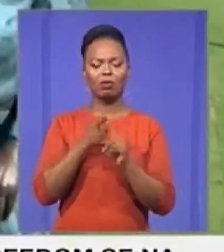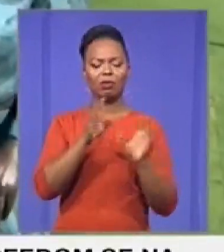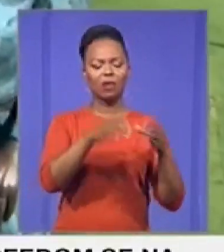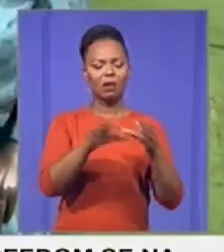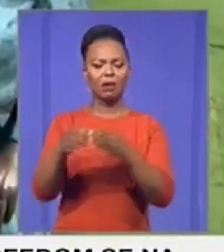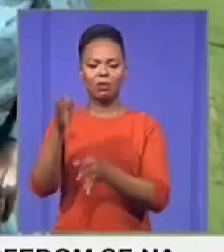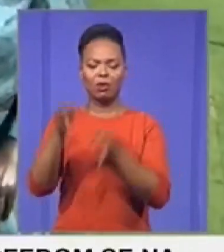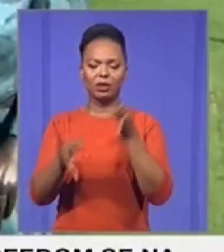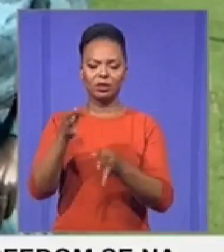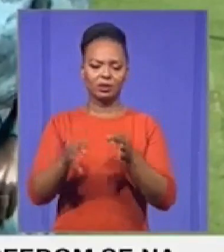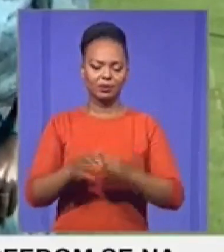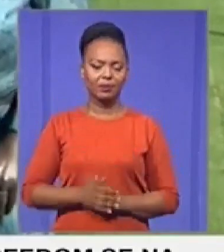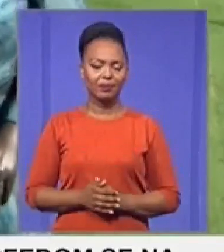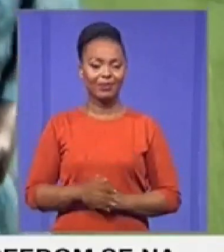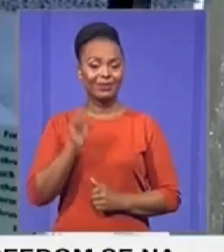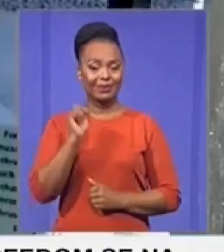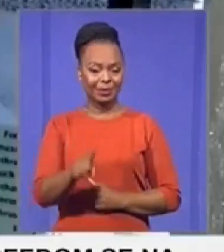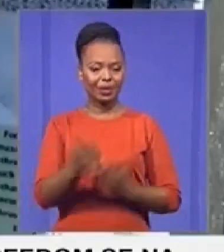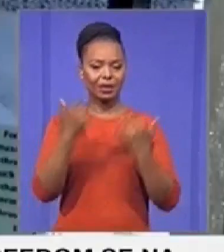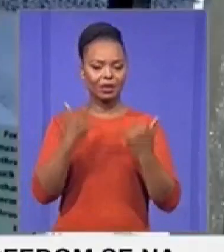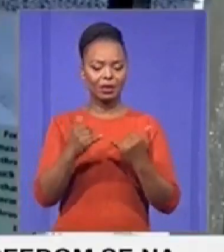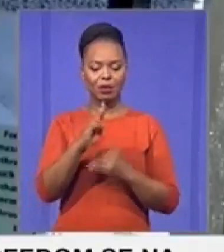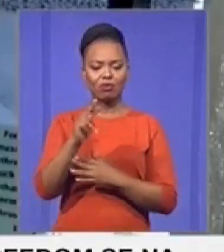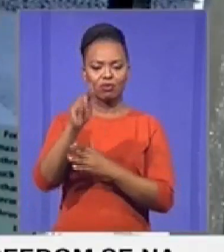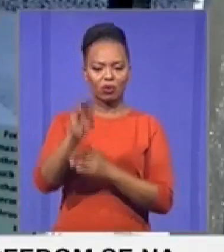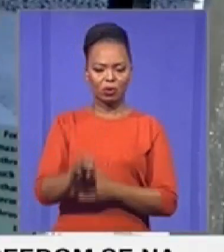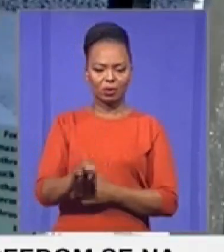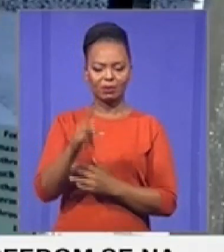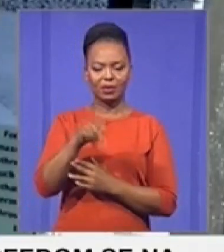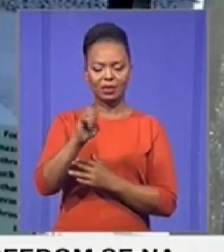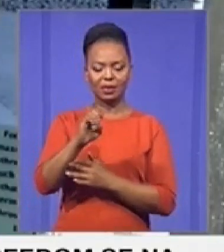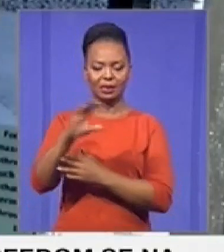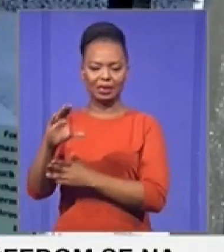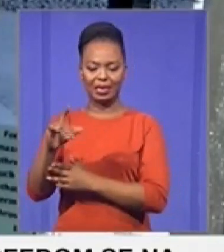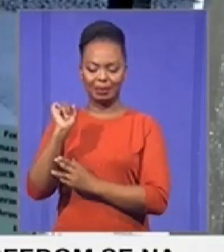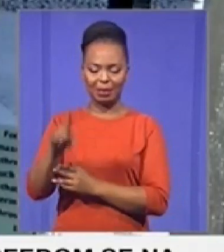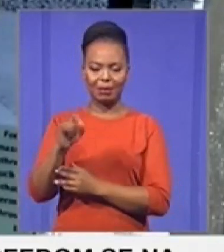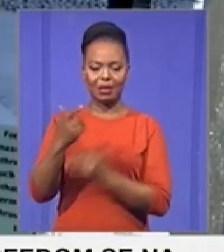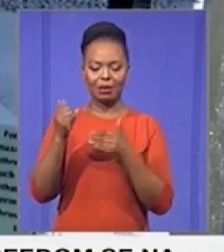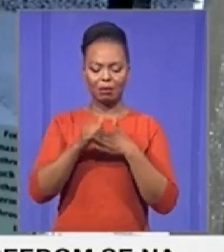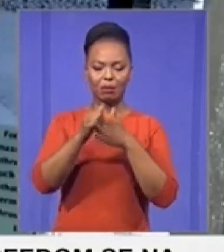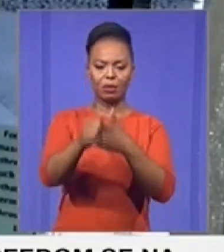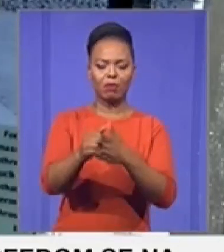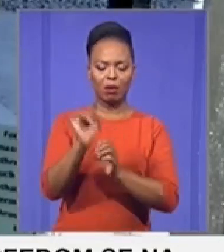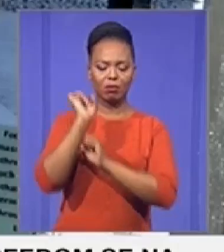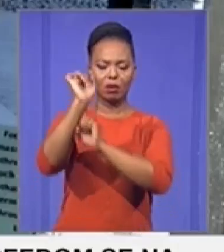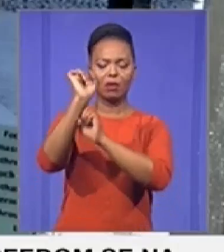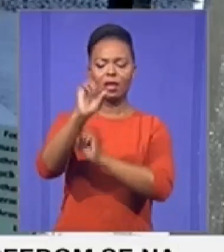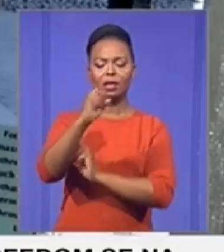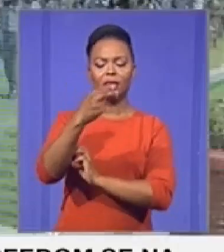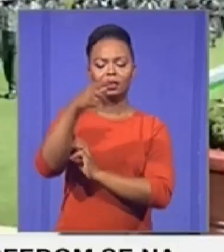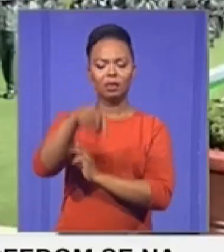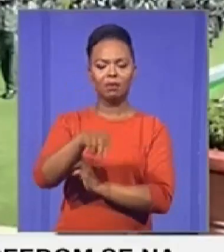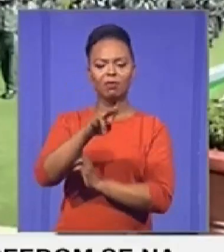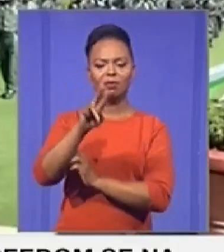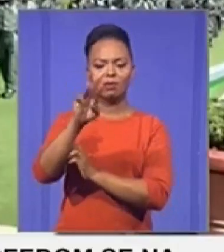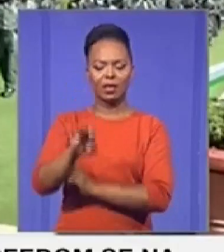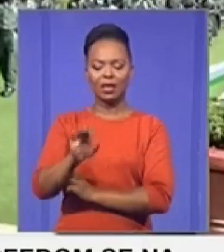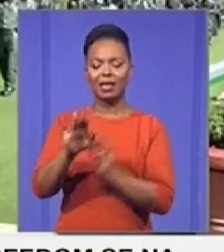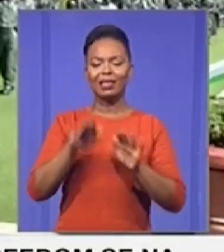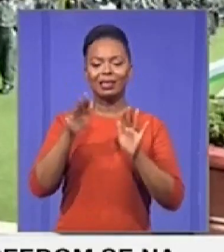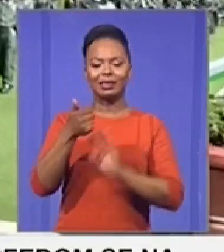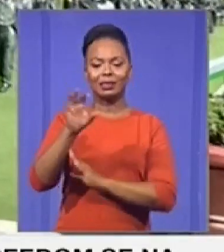ya dipolotiki. Seemahale sa bronze sa mothei wa PAC ya ileng a etella pele moanto wa Sharpeville ka 1960, e